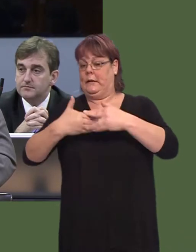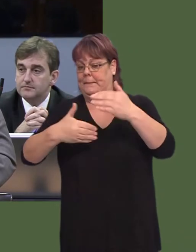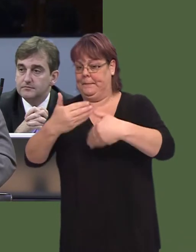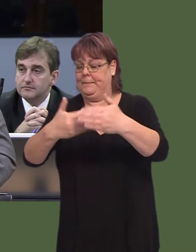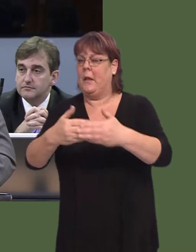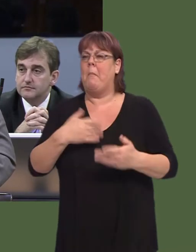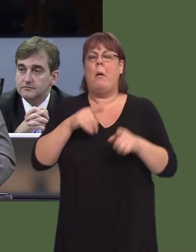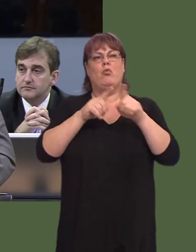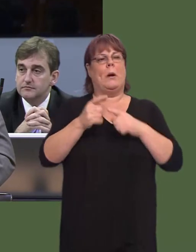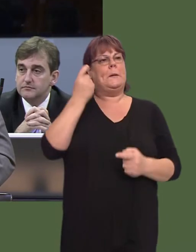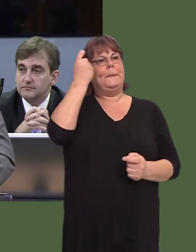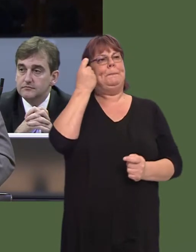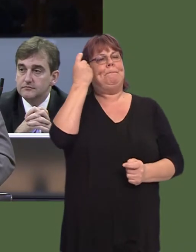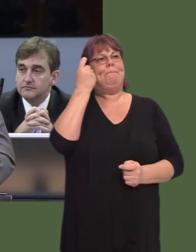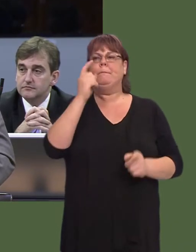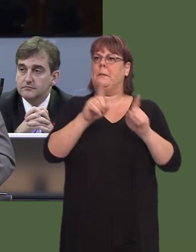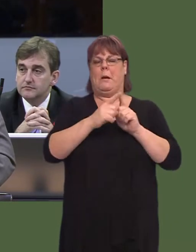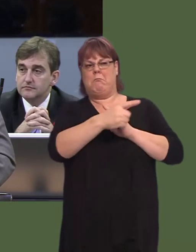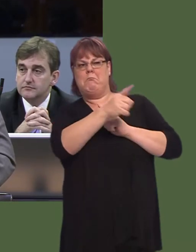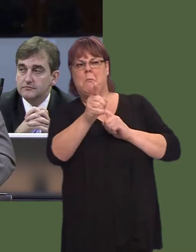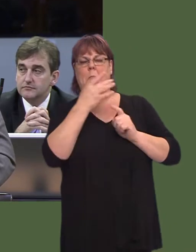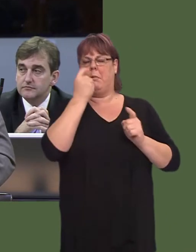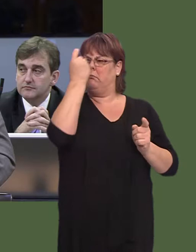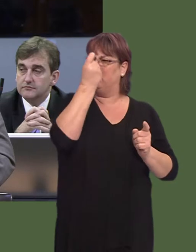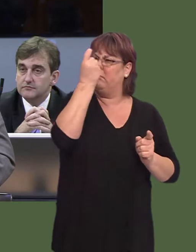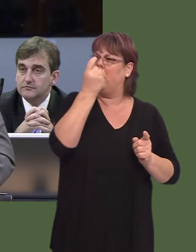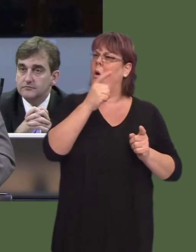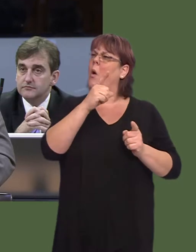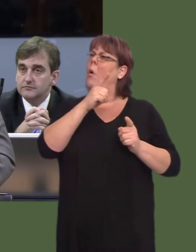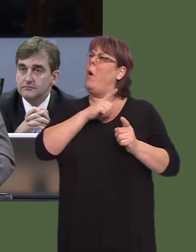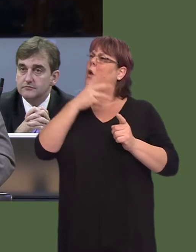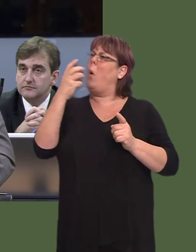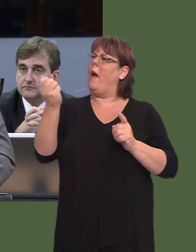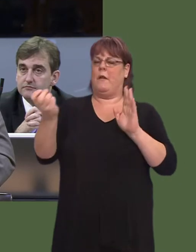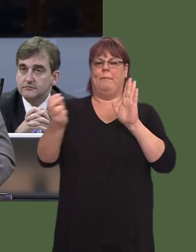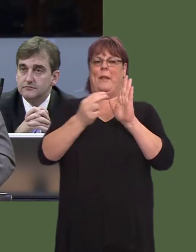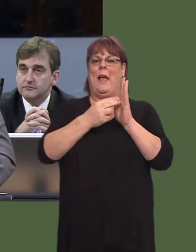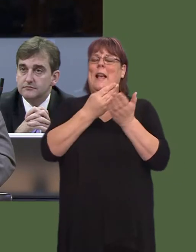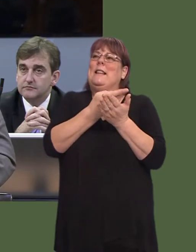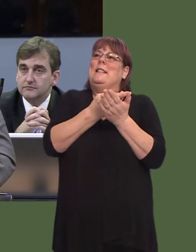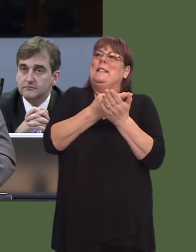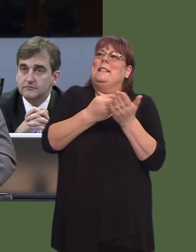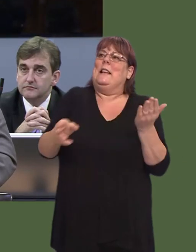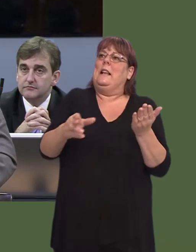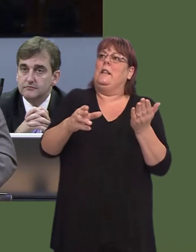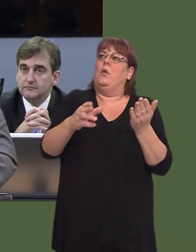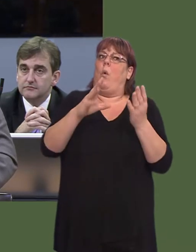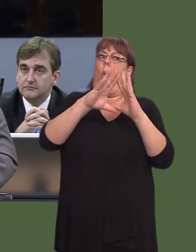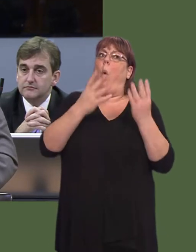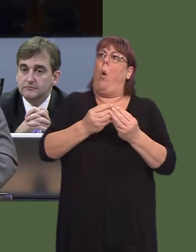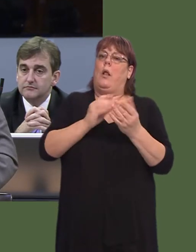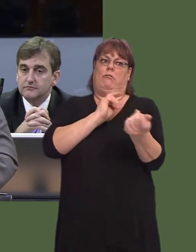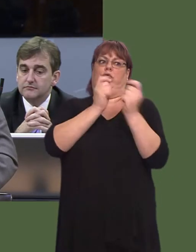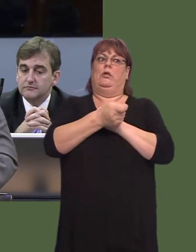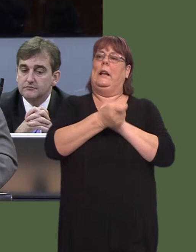mind, I'm sure many other people are trying to work out in their own mind, why the Government has tabled a delete all amendment to that motion, and why you